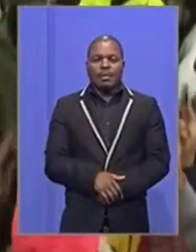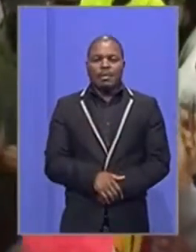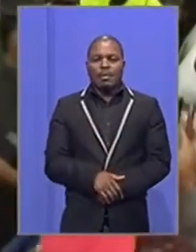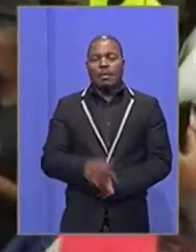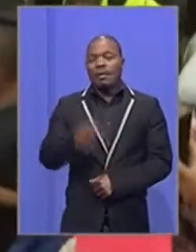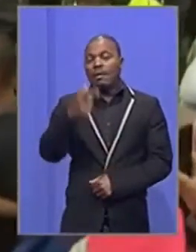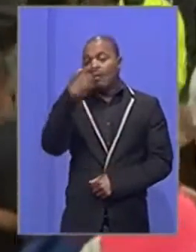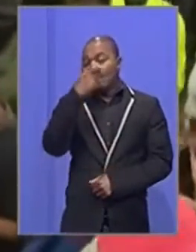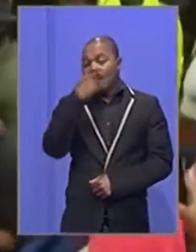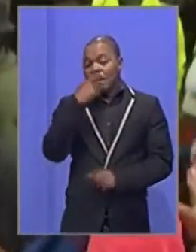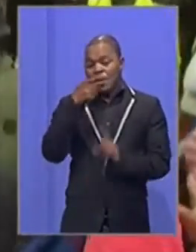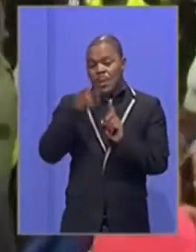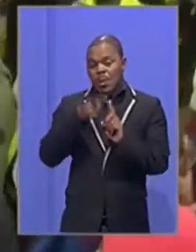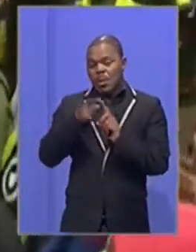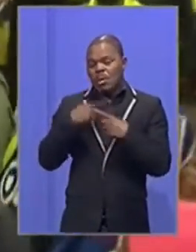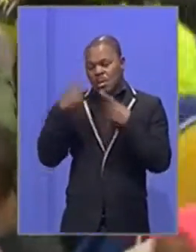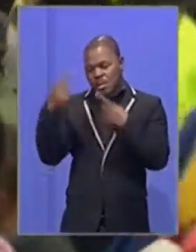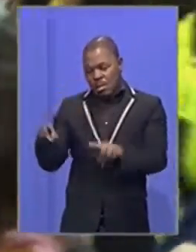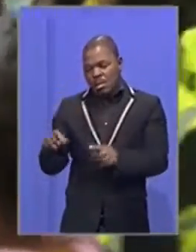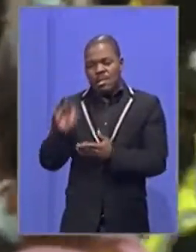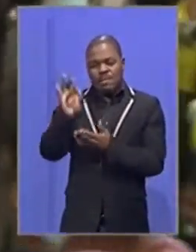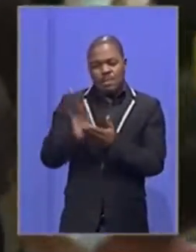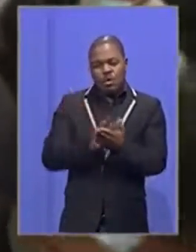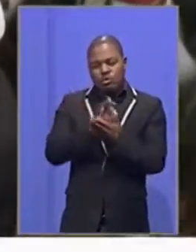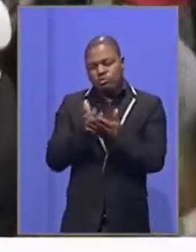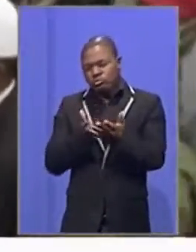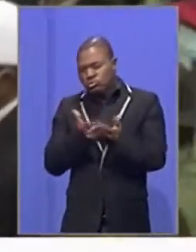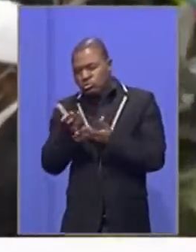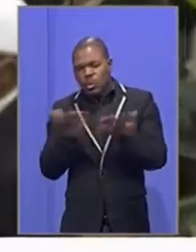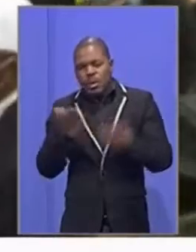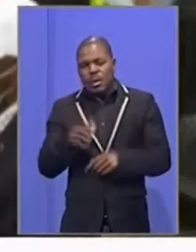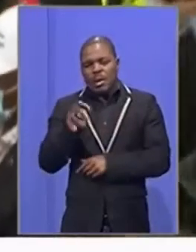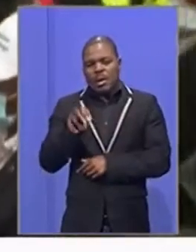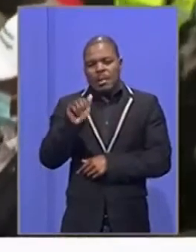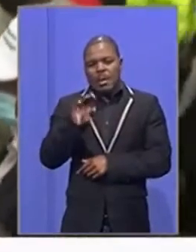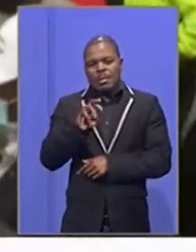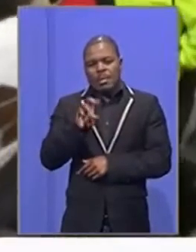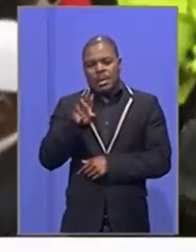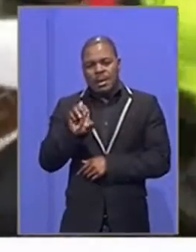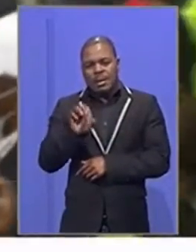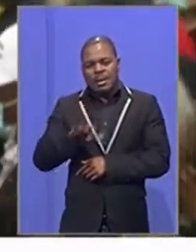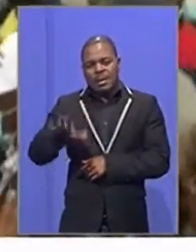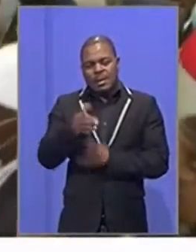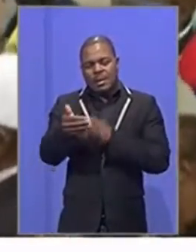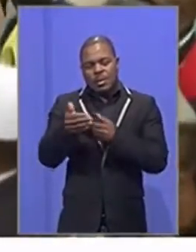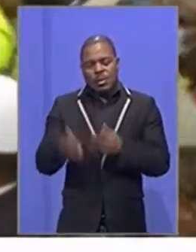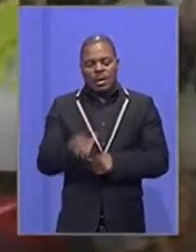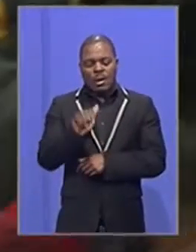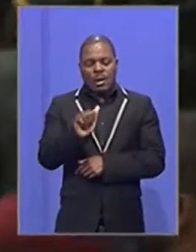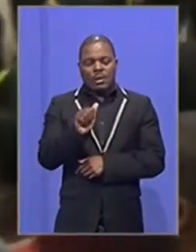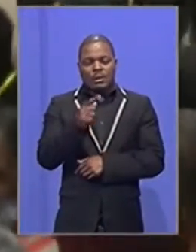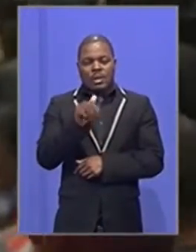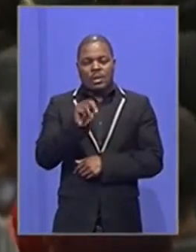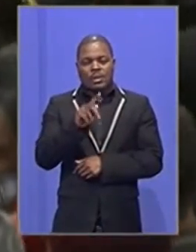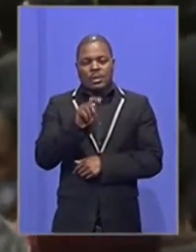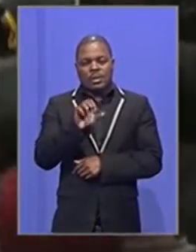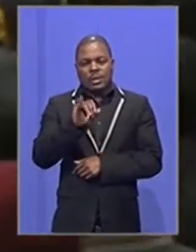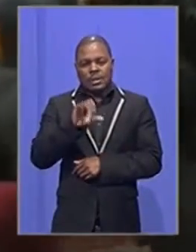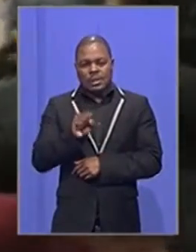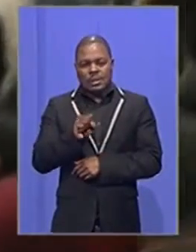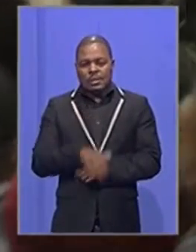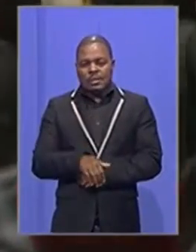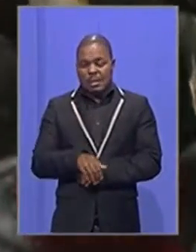Ramaphosa o simollotse letsholo la ho ingokela dikgetho motsaneng wa mahae wa Mamre o haufinyana le Atlantis, Cape Town. Mamre ke mo